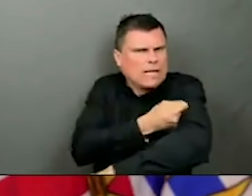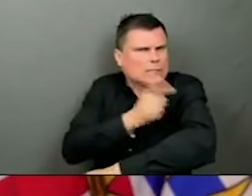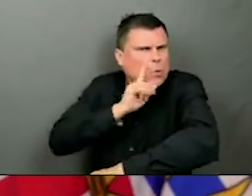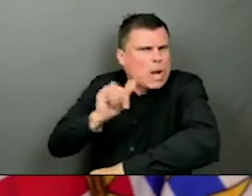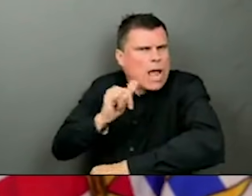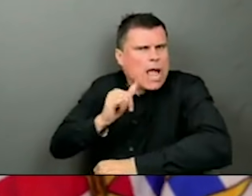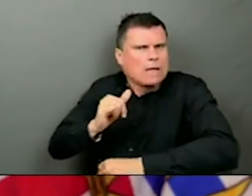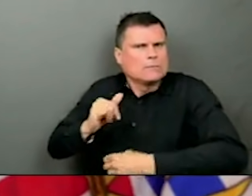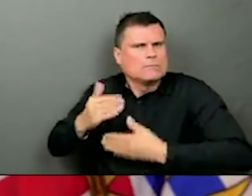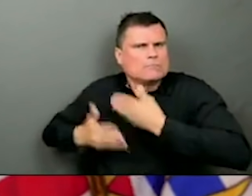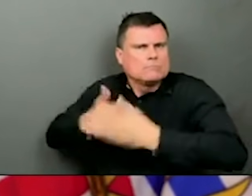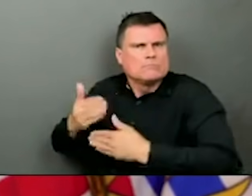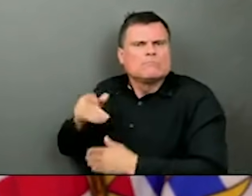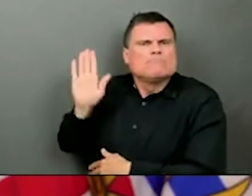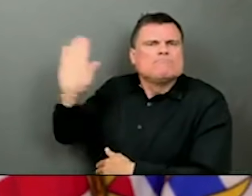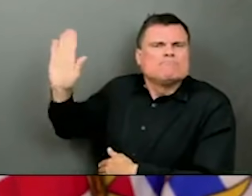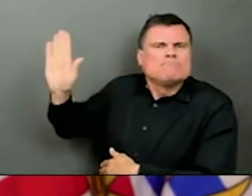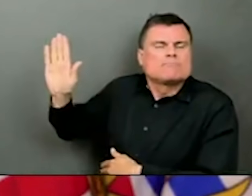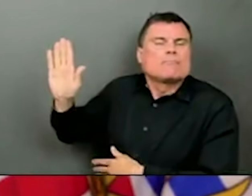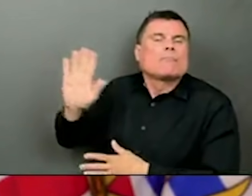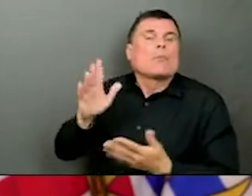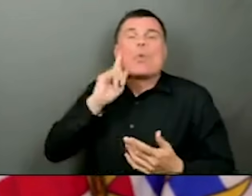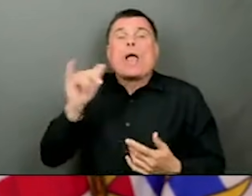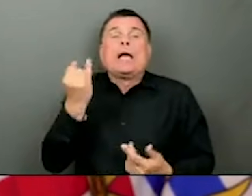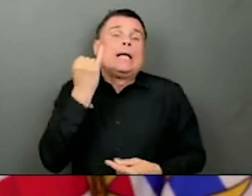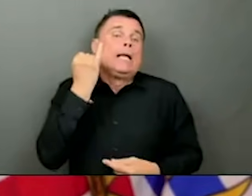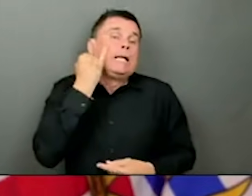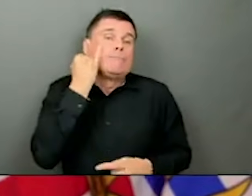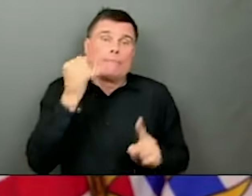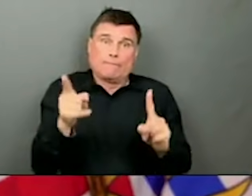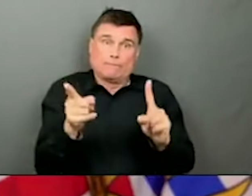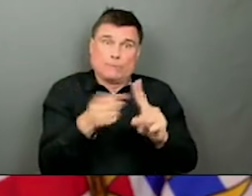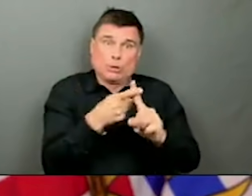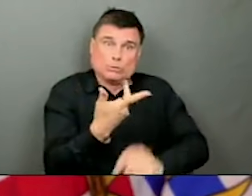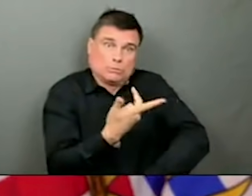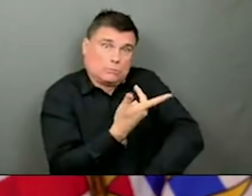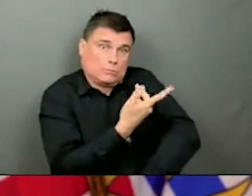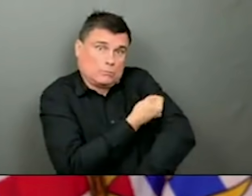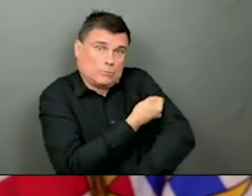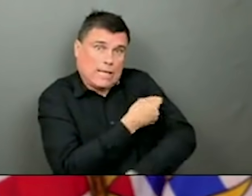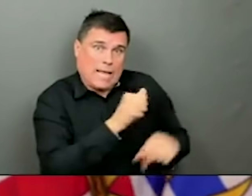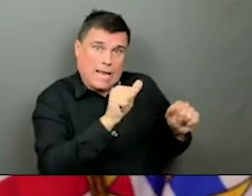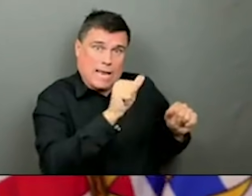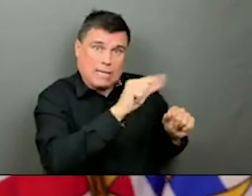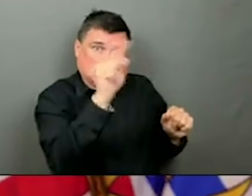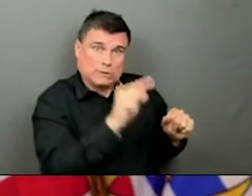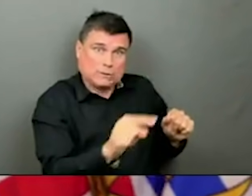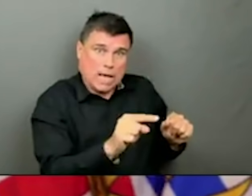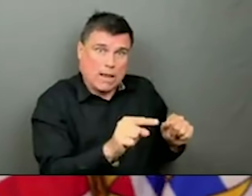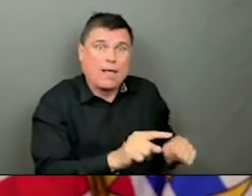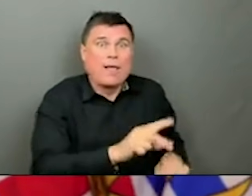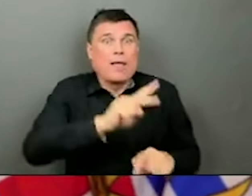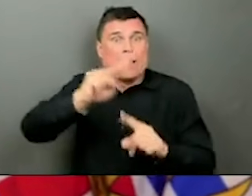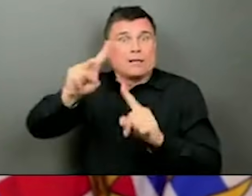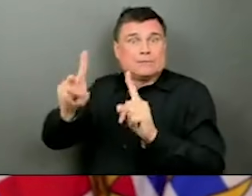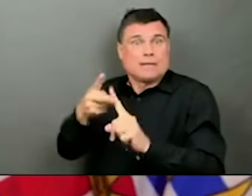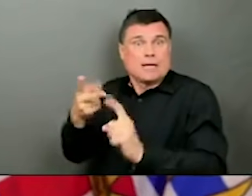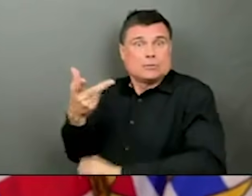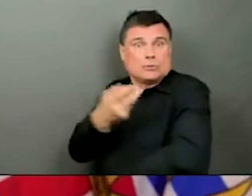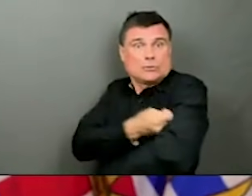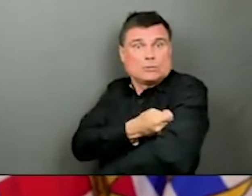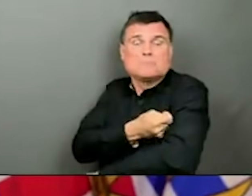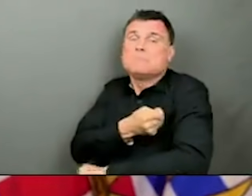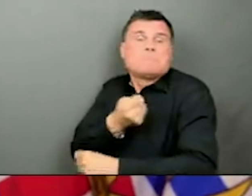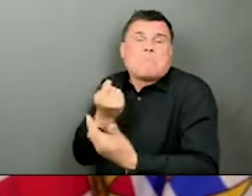AstraZeneca first and then a Pfizer vaccine second. So I ask people to be patient. We know that we have